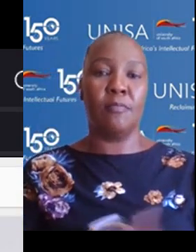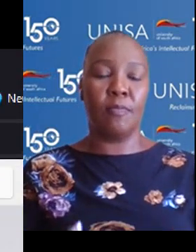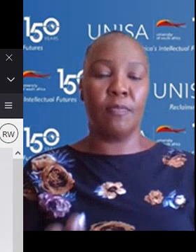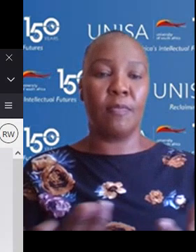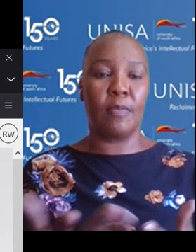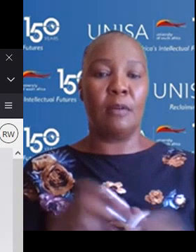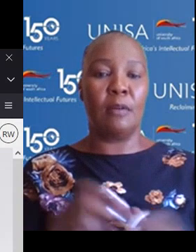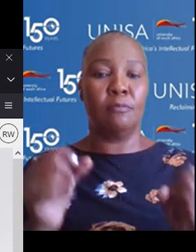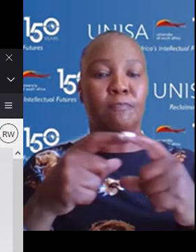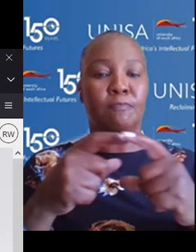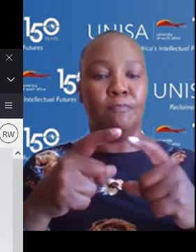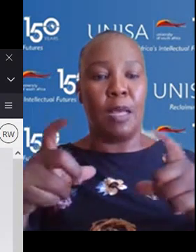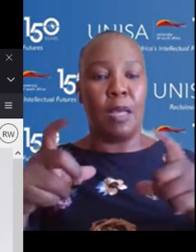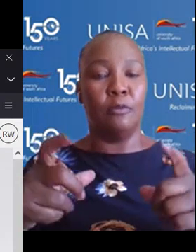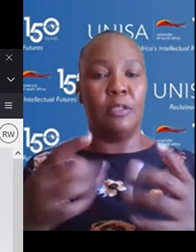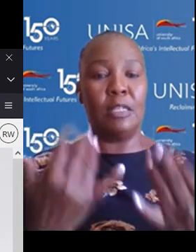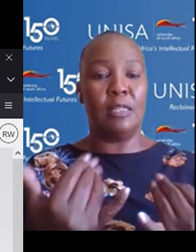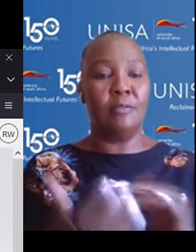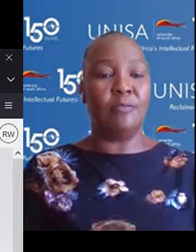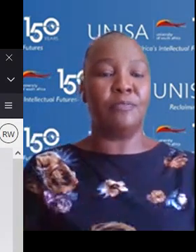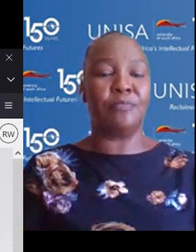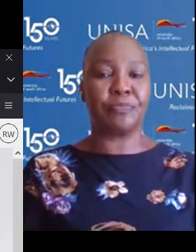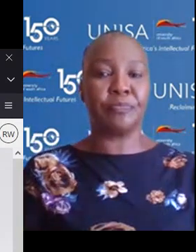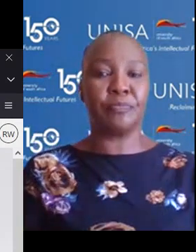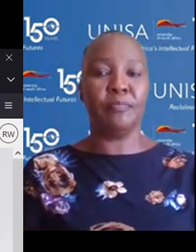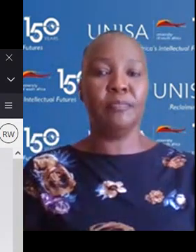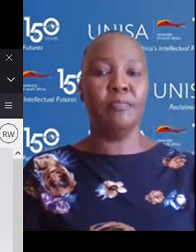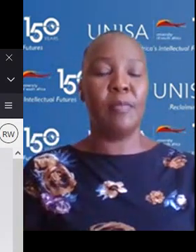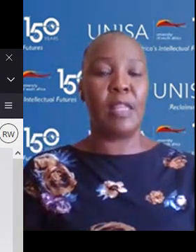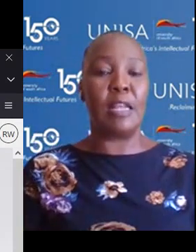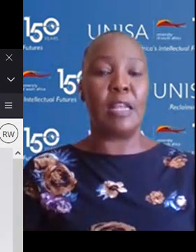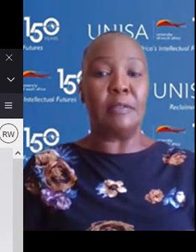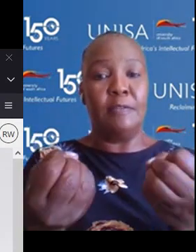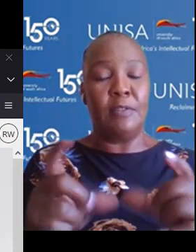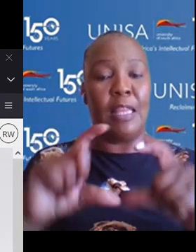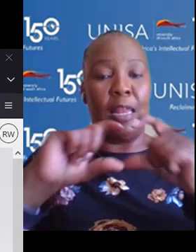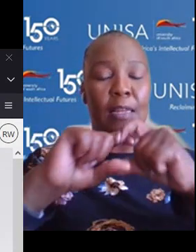going to zoom out here. Let me get that link for you.